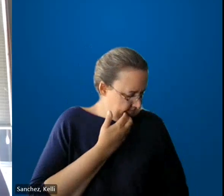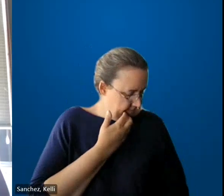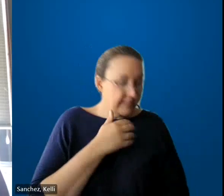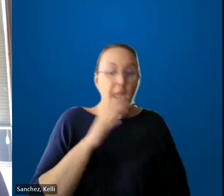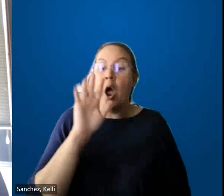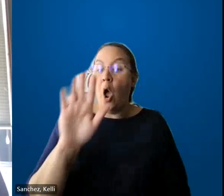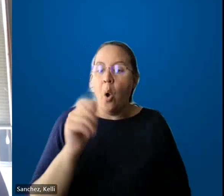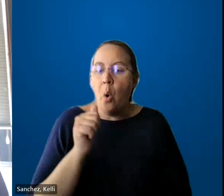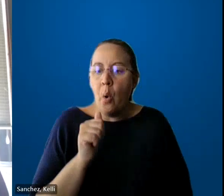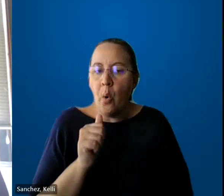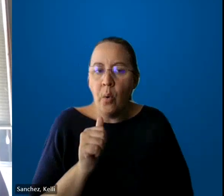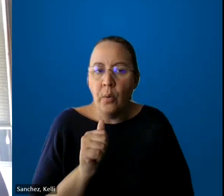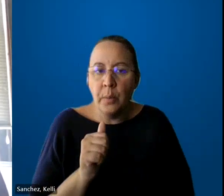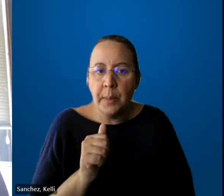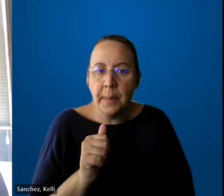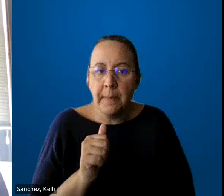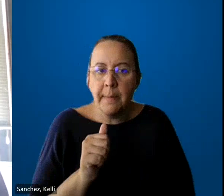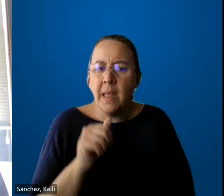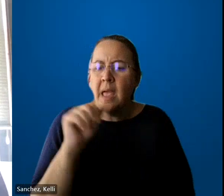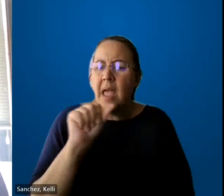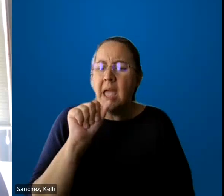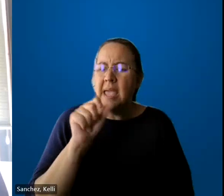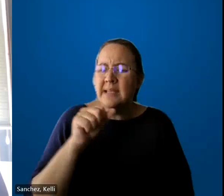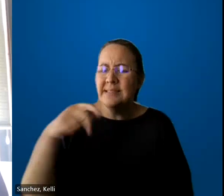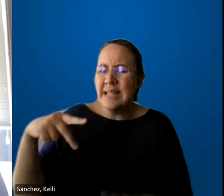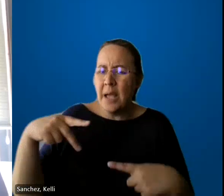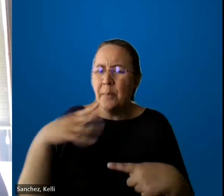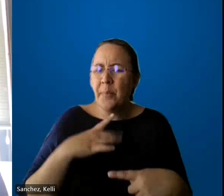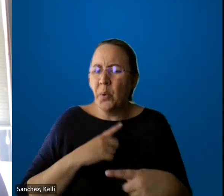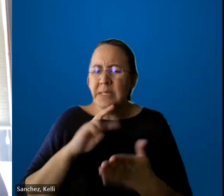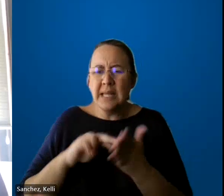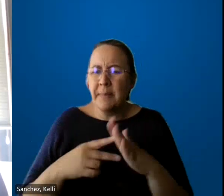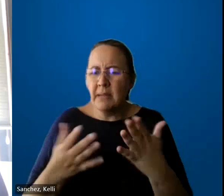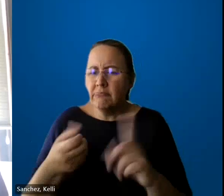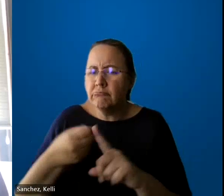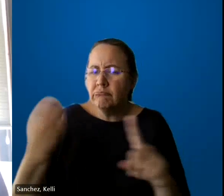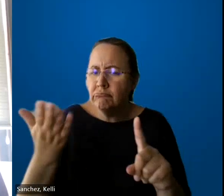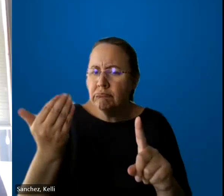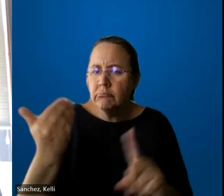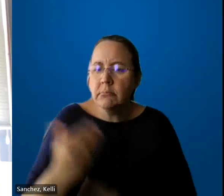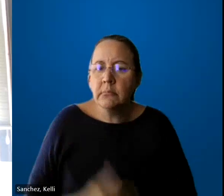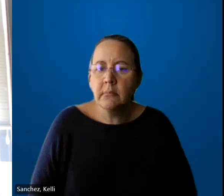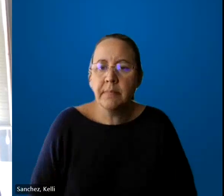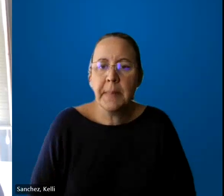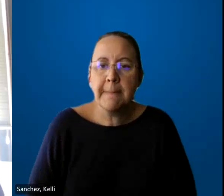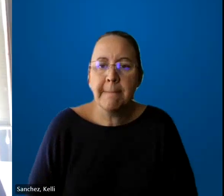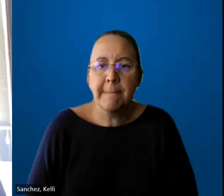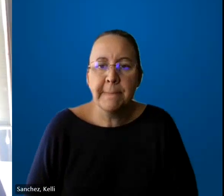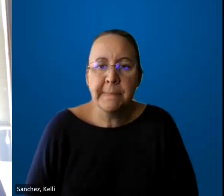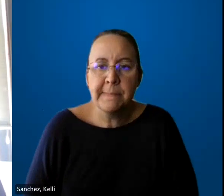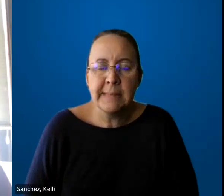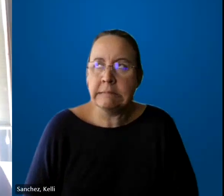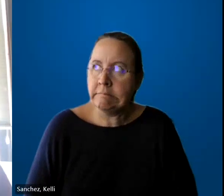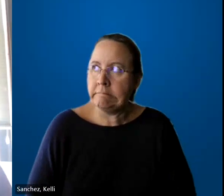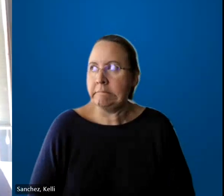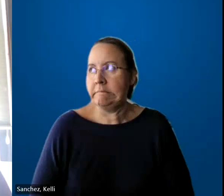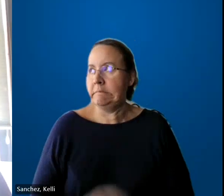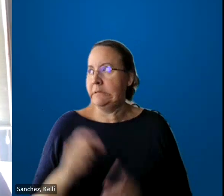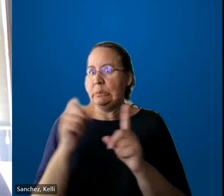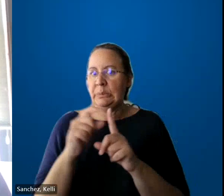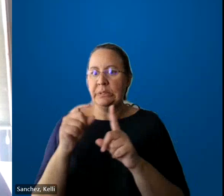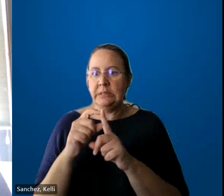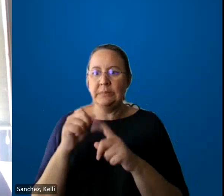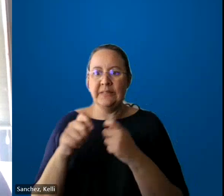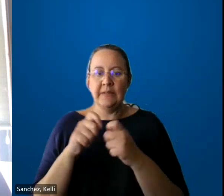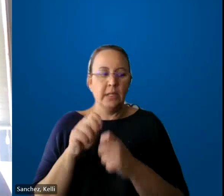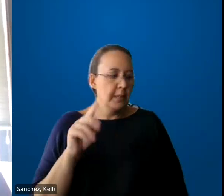Being Can you open. expand on ASAP boards for those who don't know what that is? I'm sorry. I don't know the terminology, but